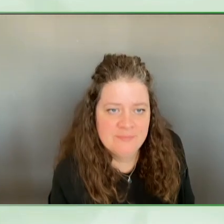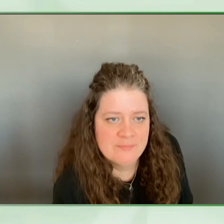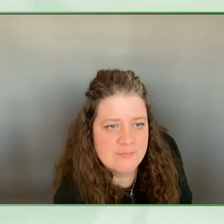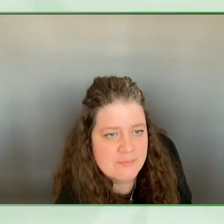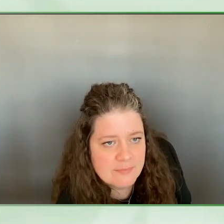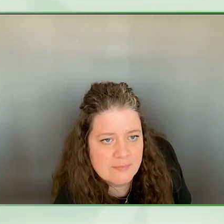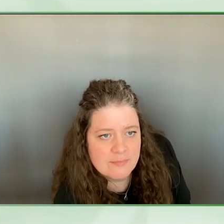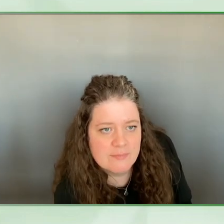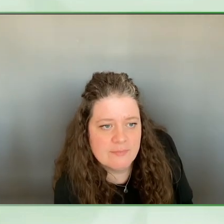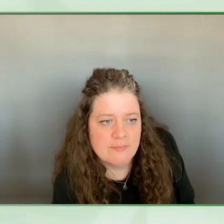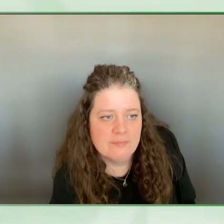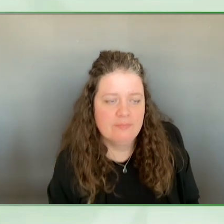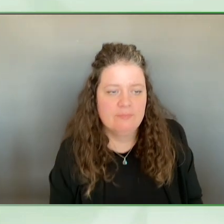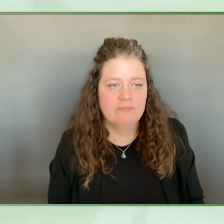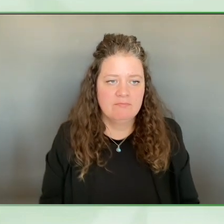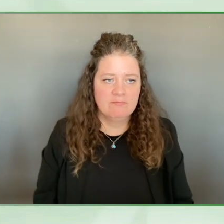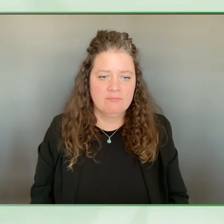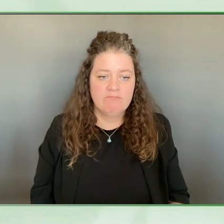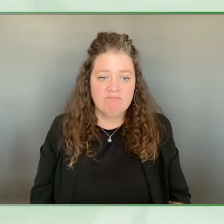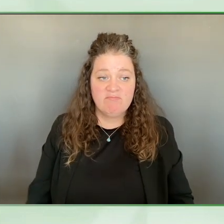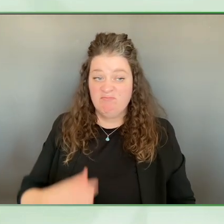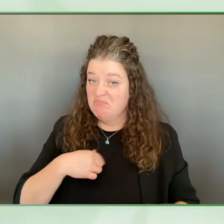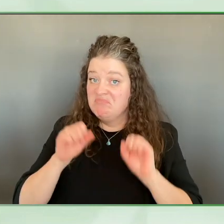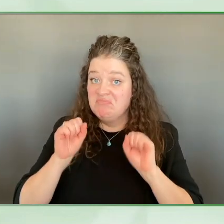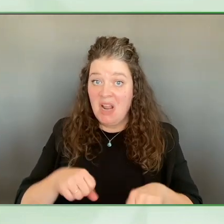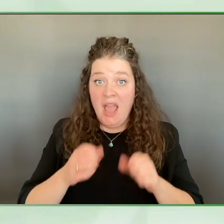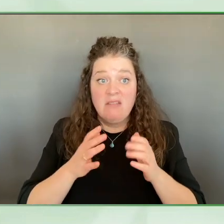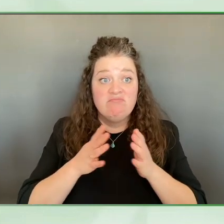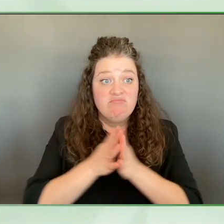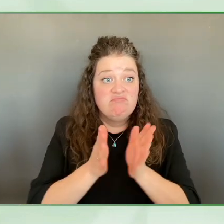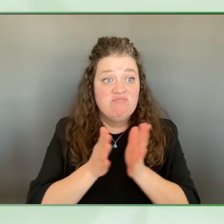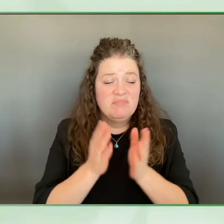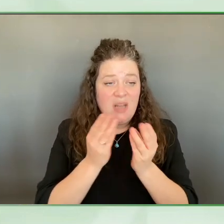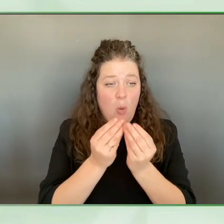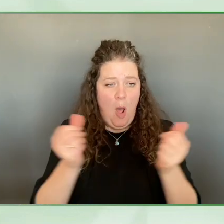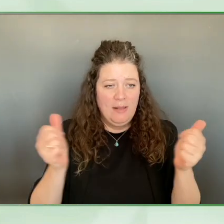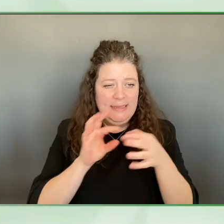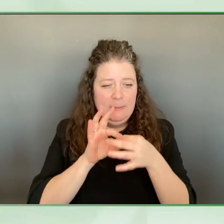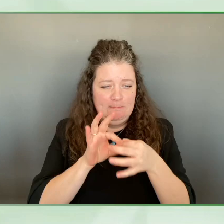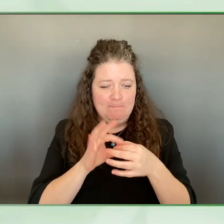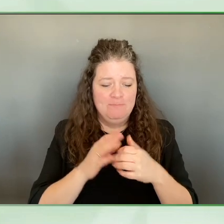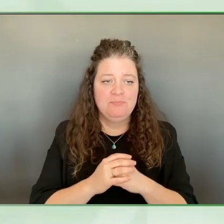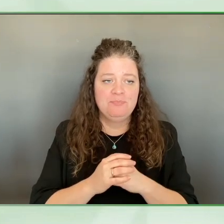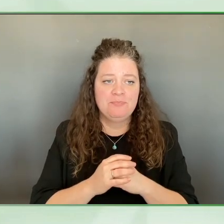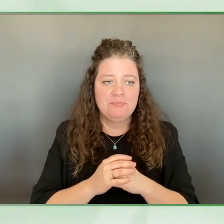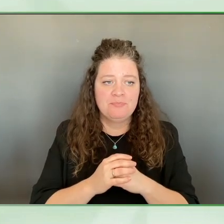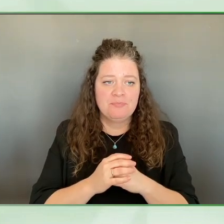Yeah, I can talk about the quality question. I think the biggest lesson that we've learned, and it's out there,